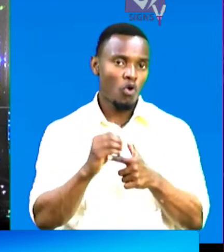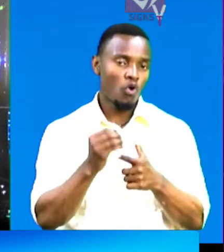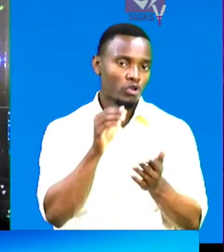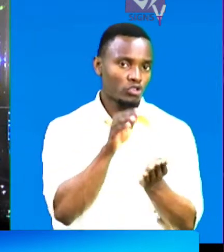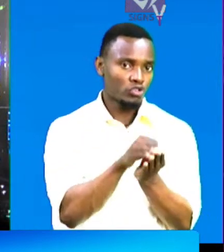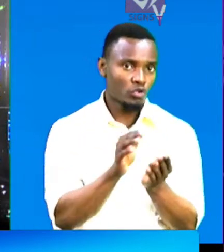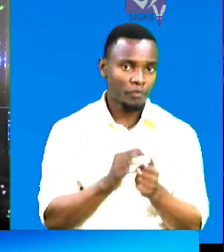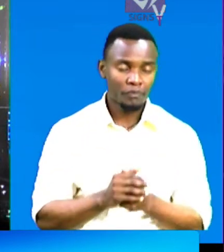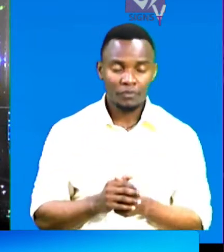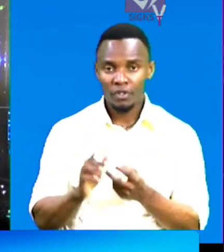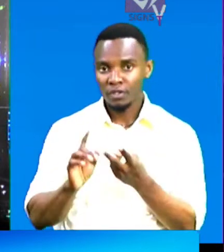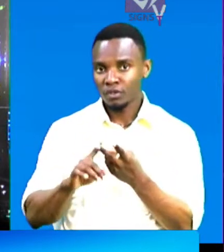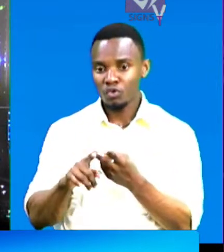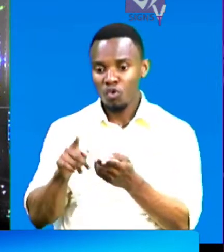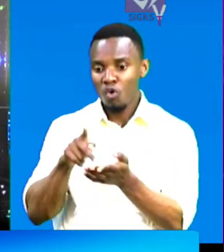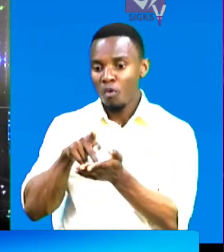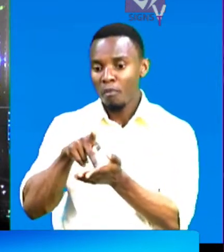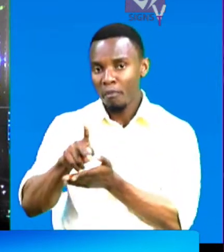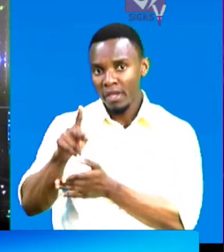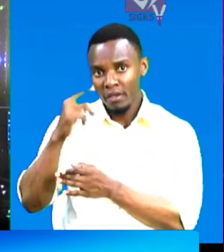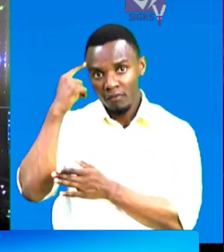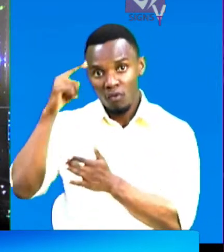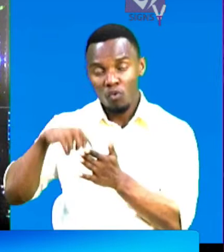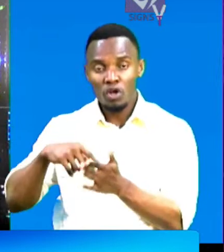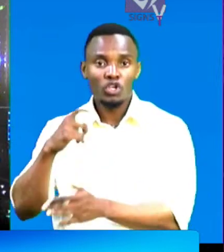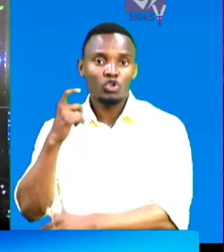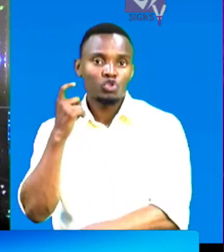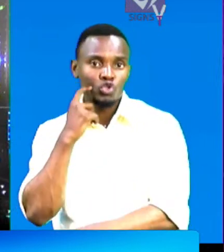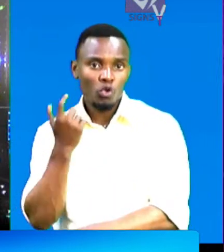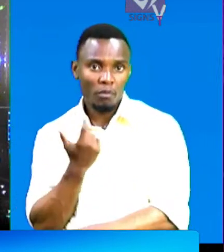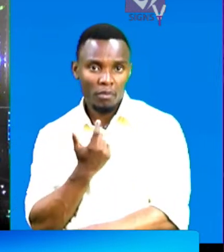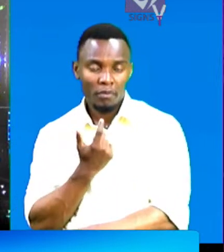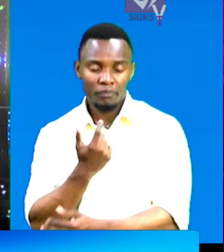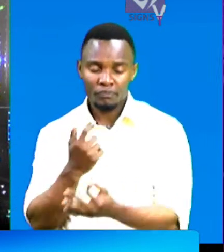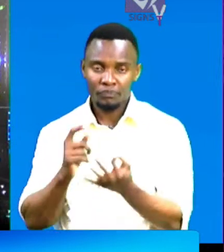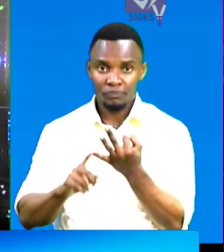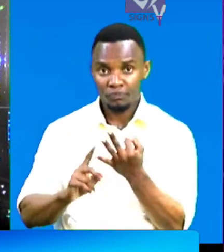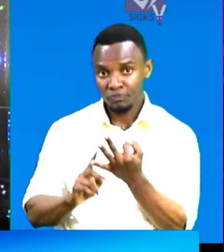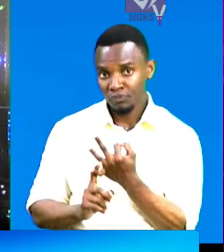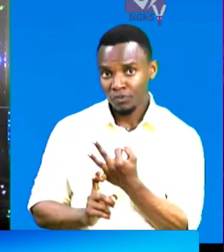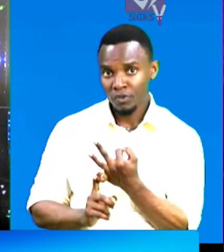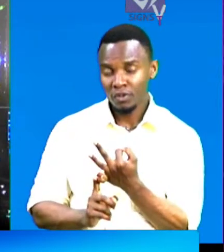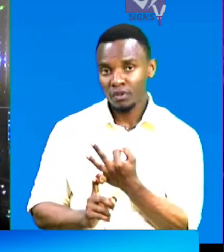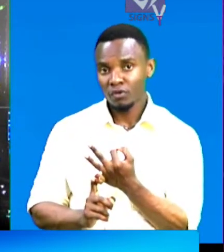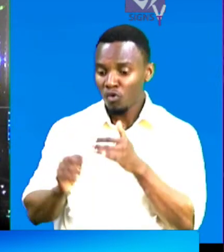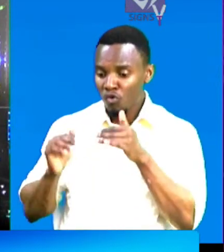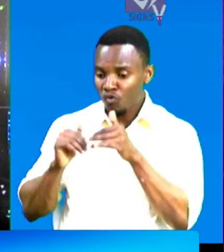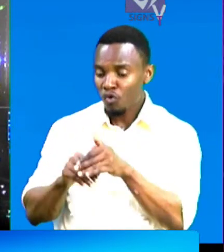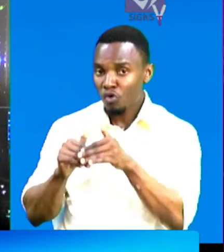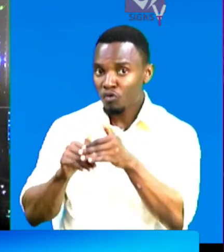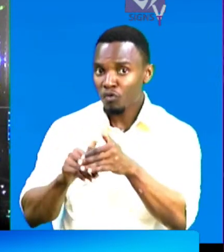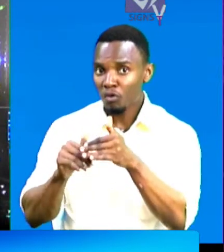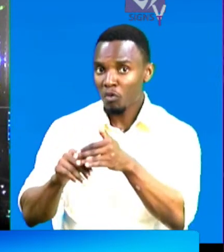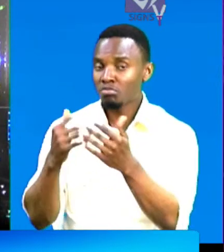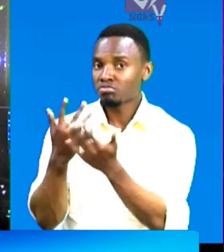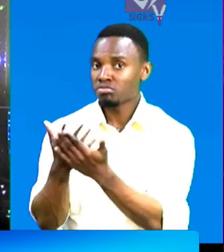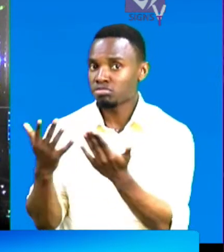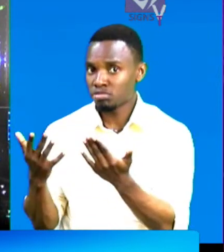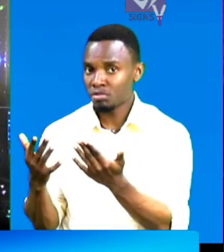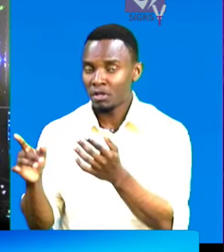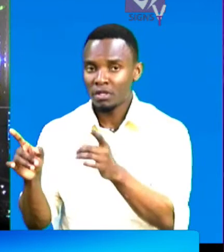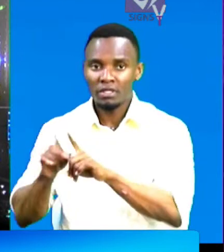2. Paying for a storage space in a warehouse. 3. Tracking inventory and